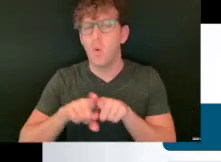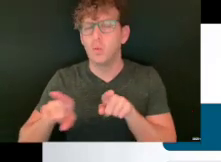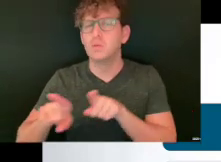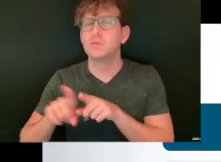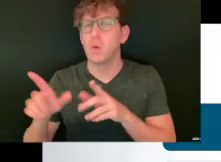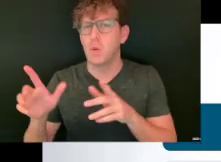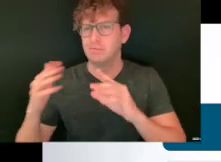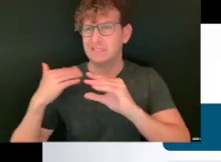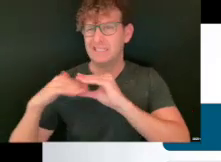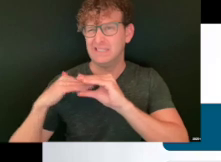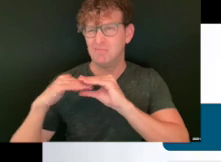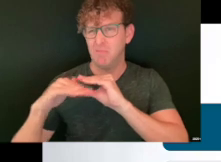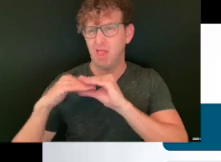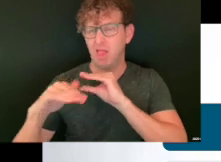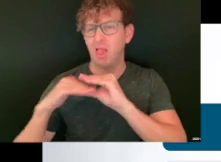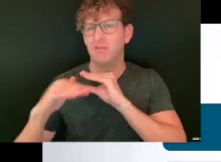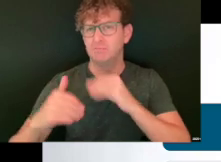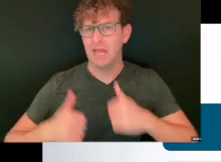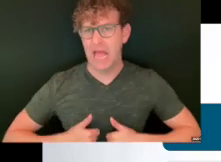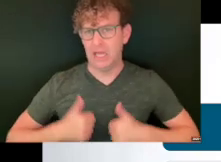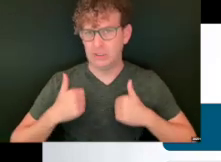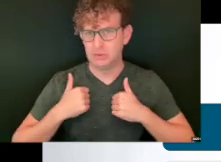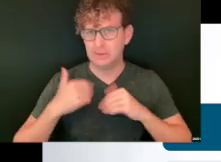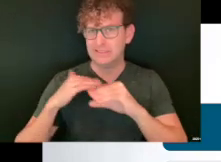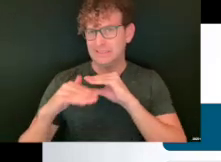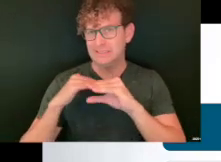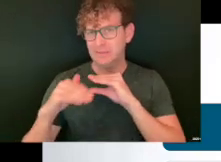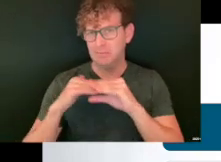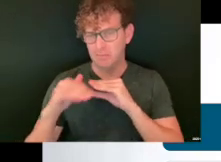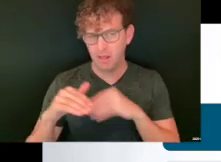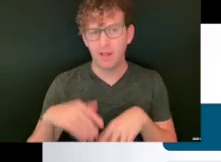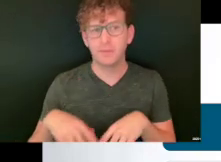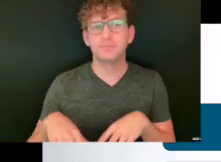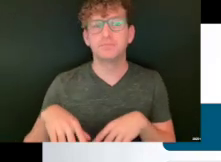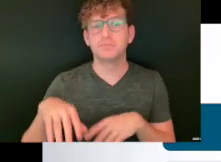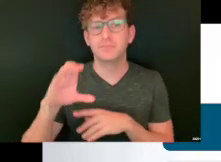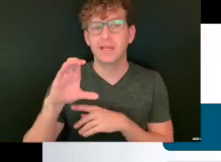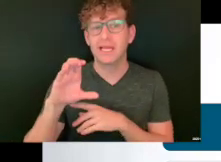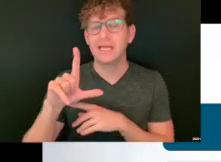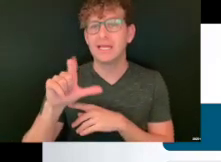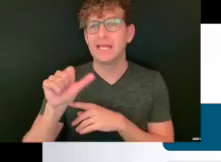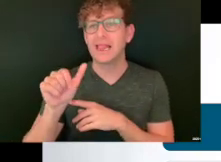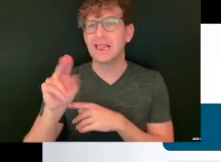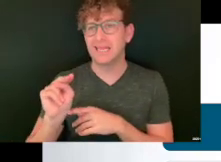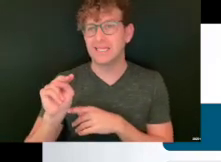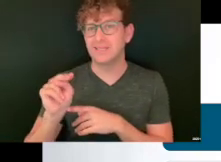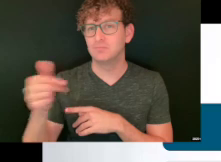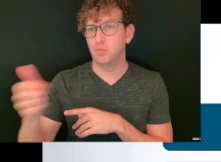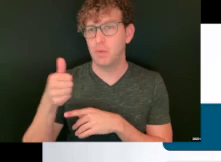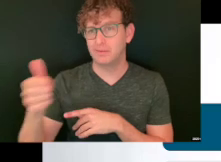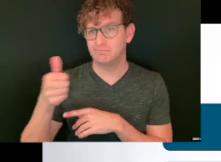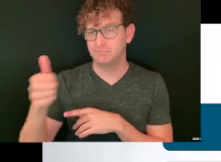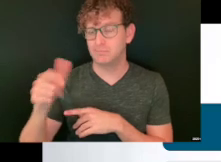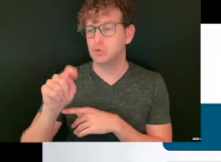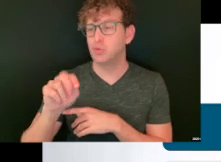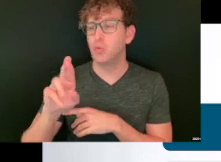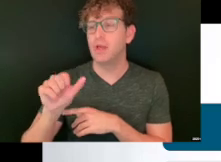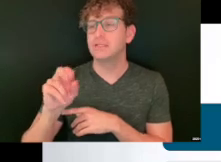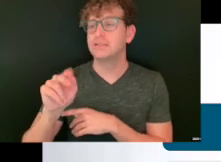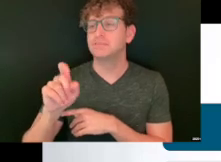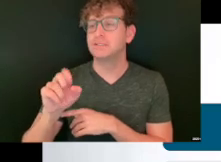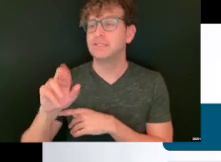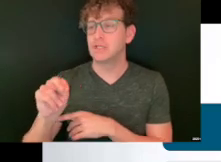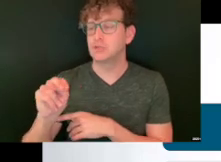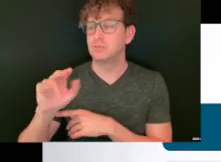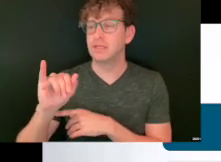@arb.ca.gov. And we really appreciate your engagement with us to develop the proposed funding plan. We